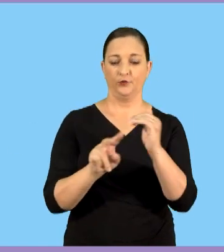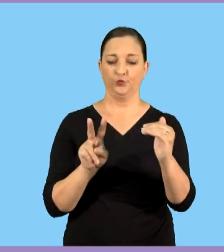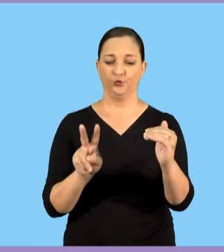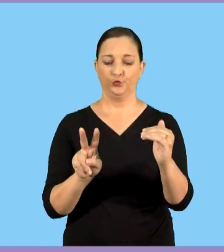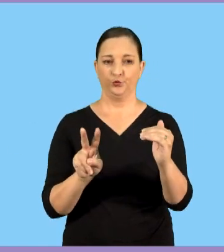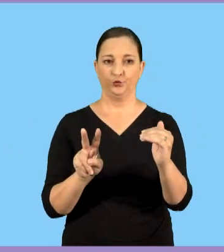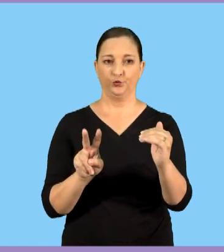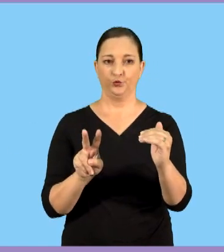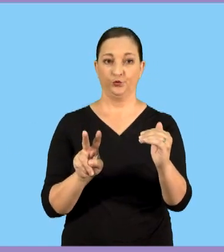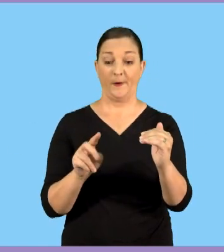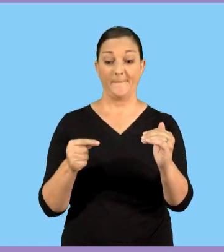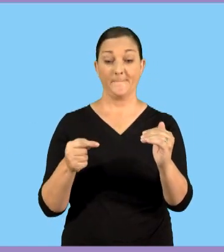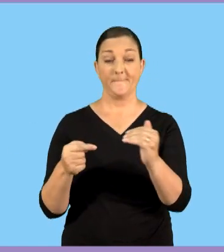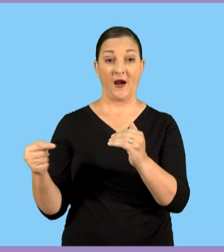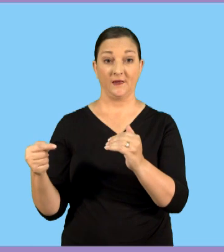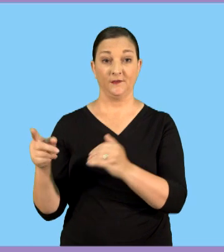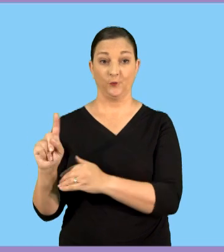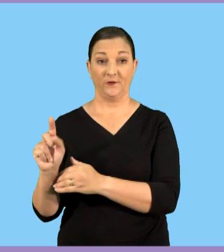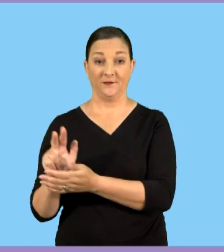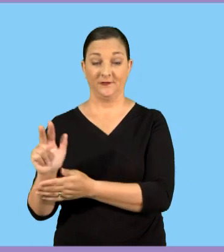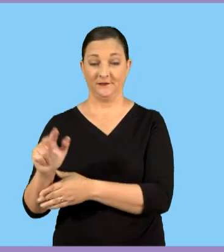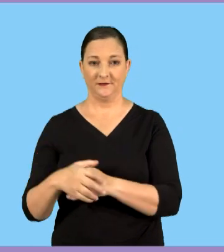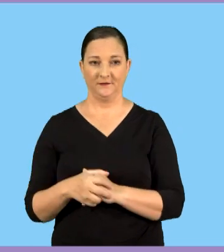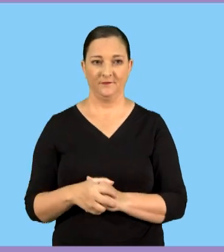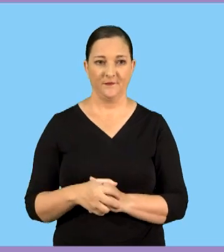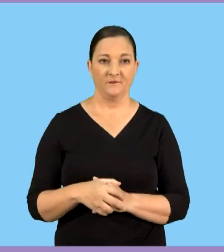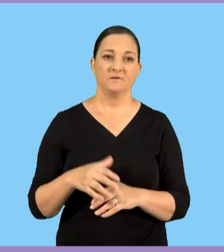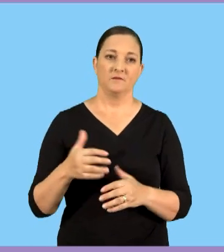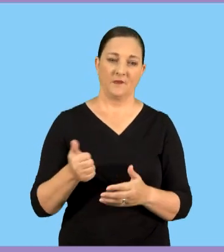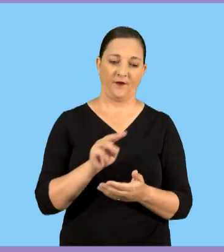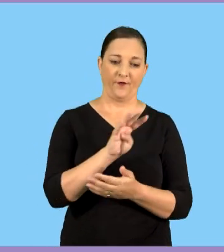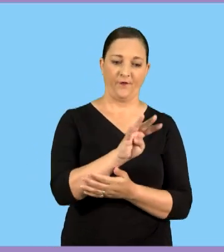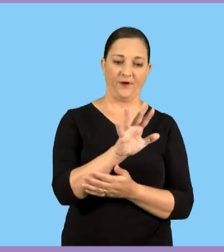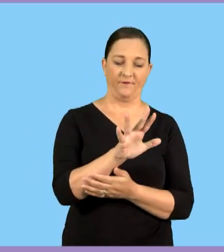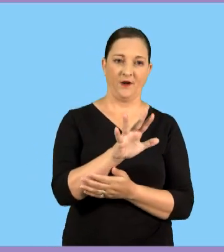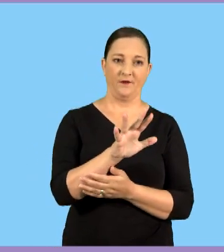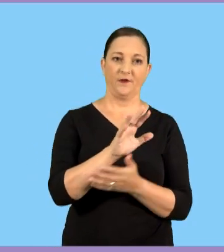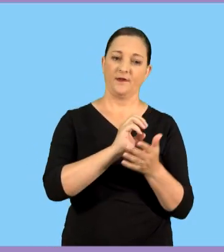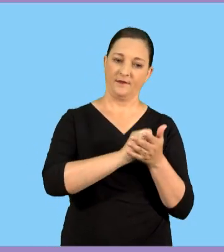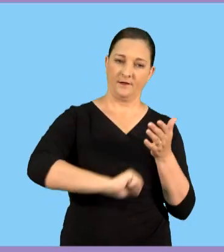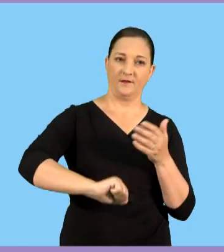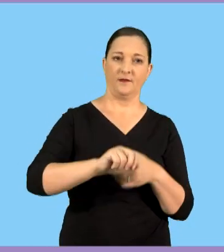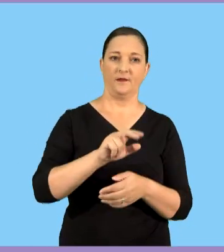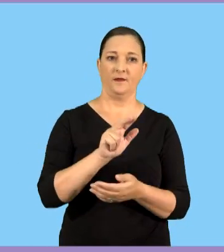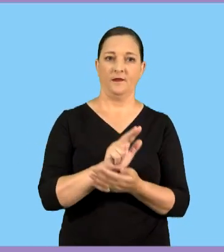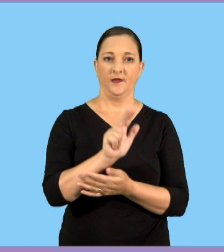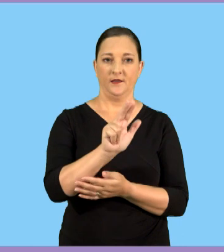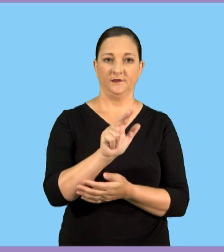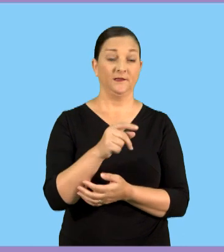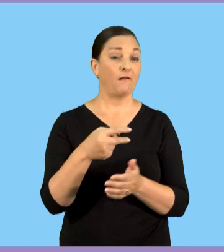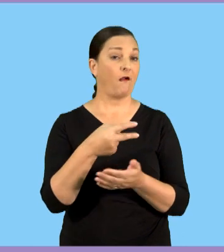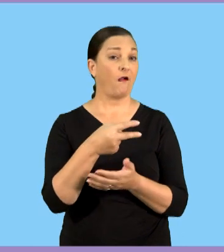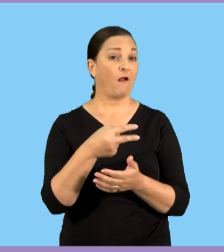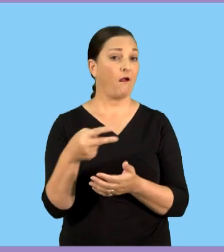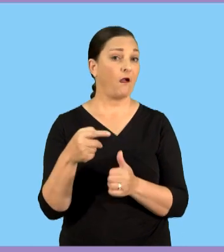minus 9 multiplied by 2, that gives me 18. So if I say 45 minus